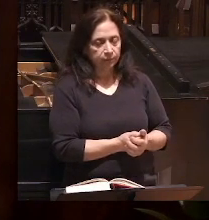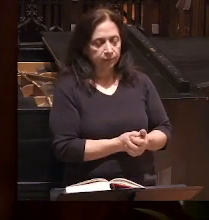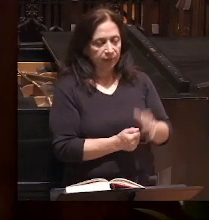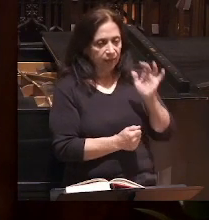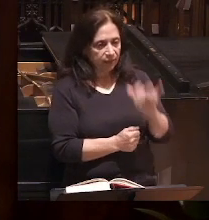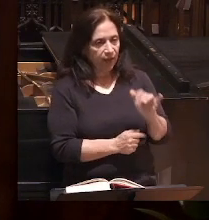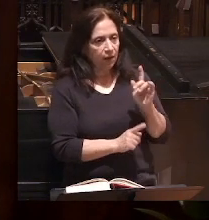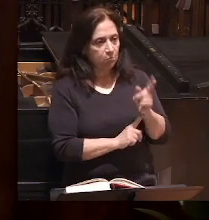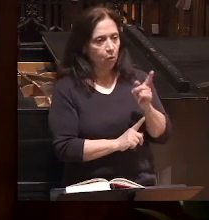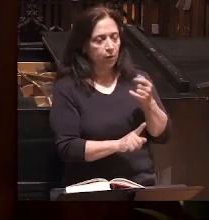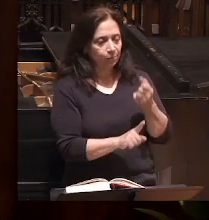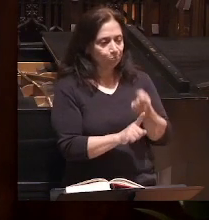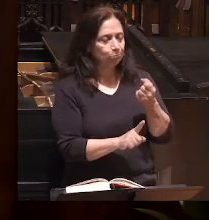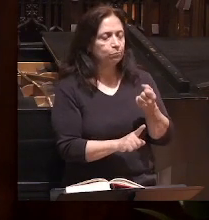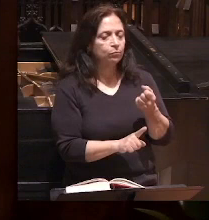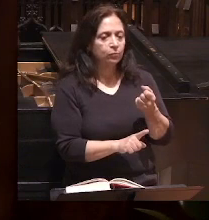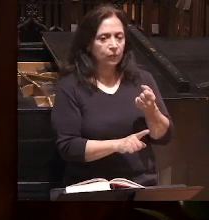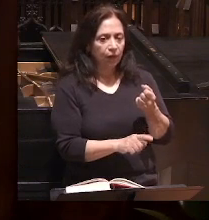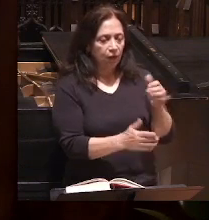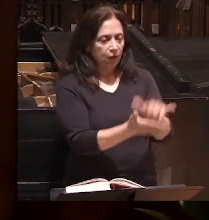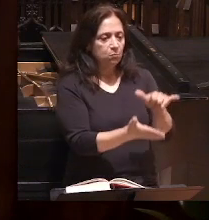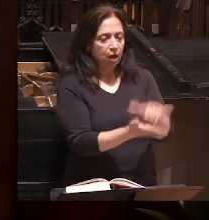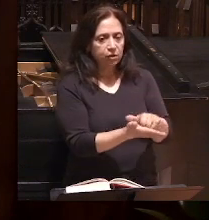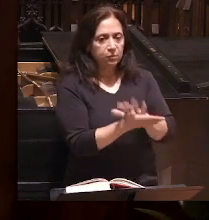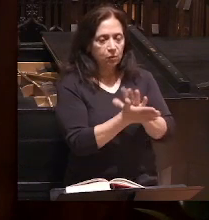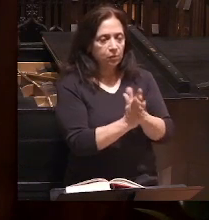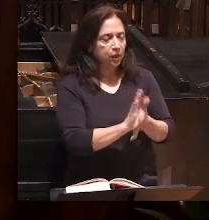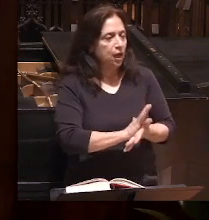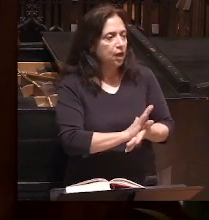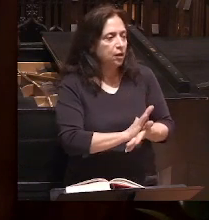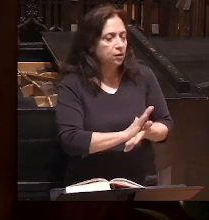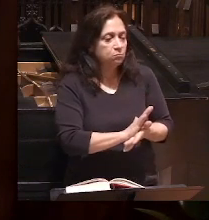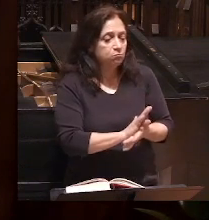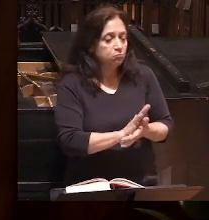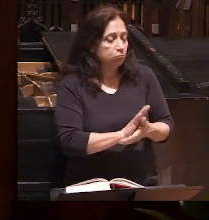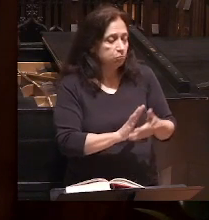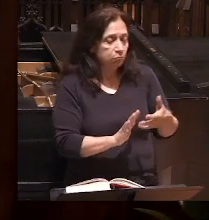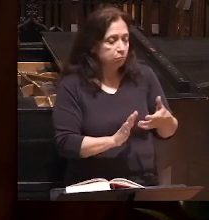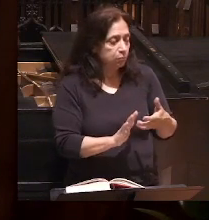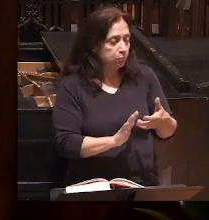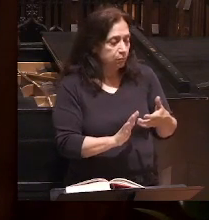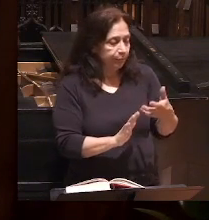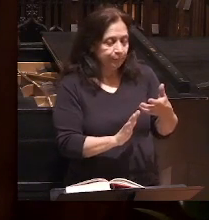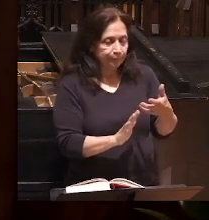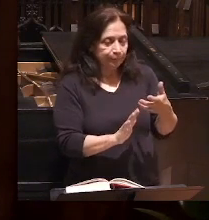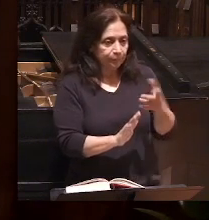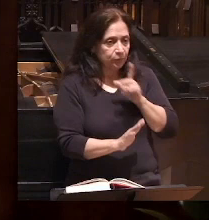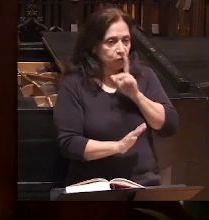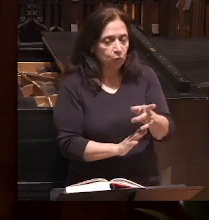In that moment, the impossible was taken off the table and the dream